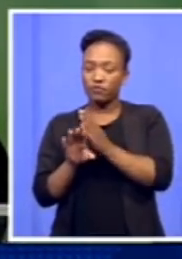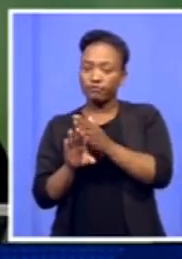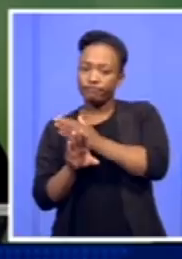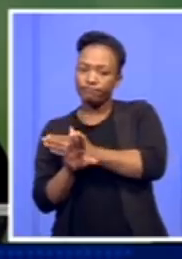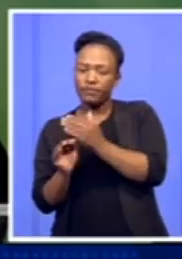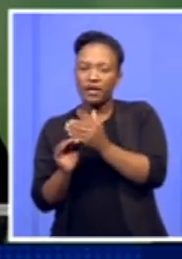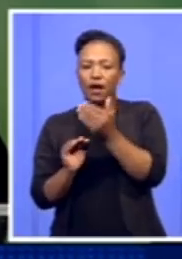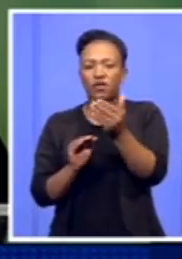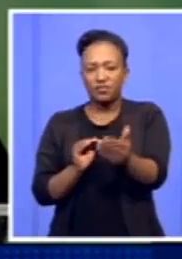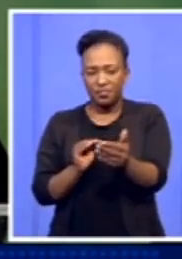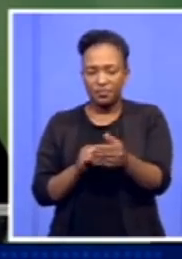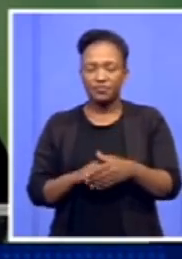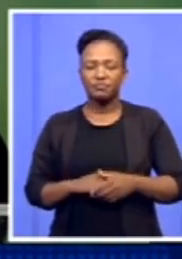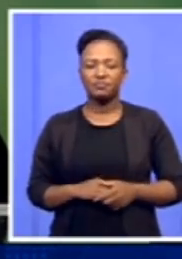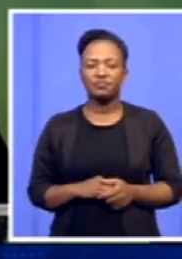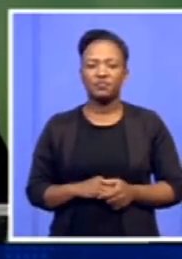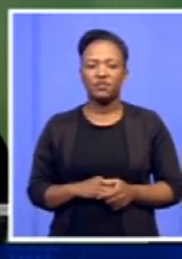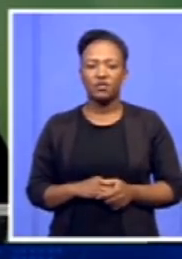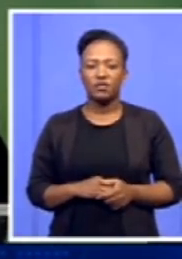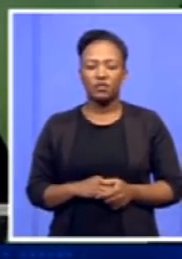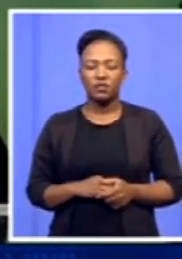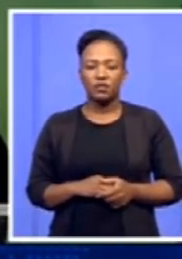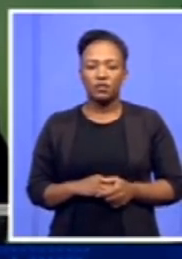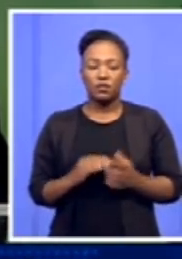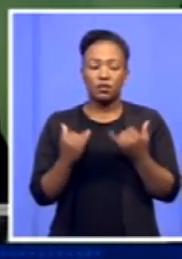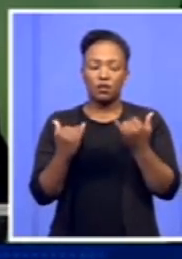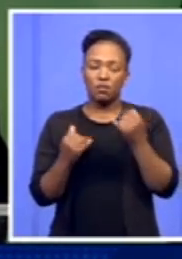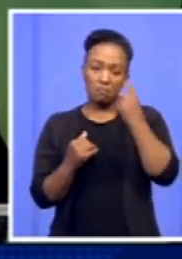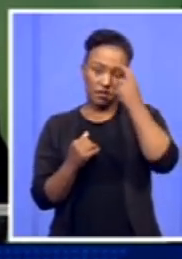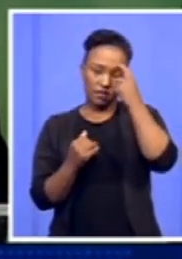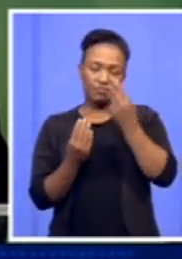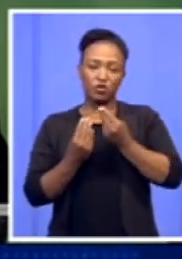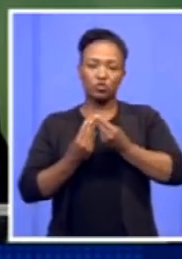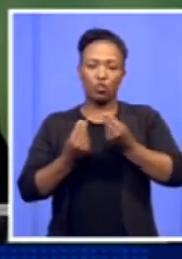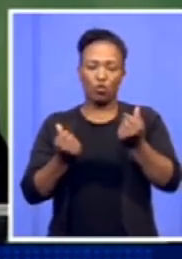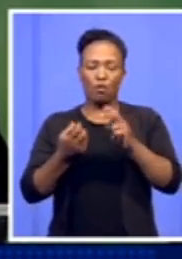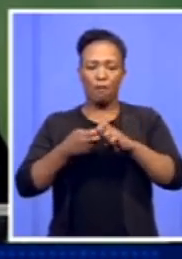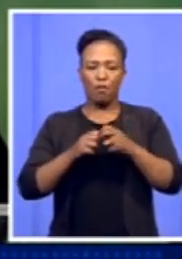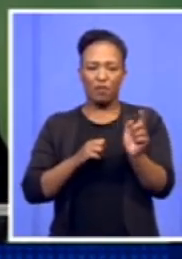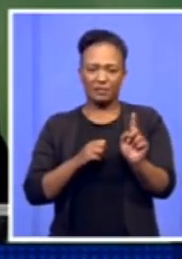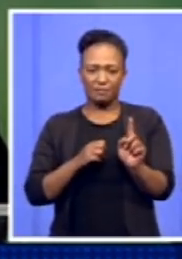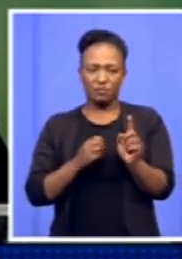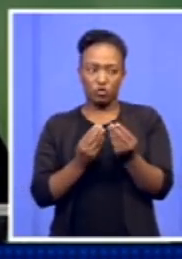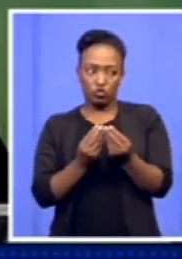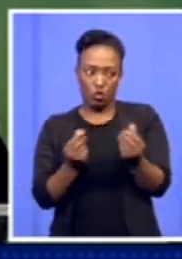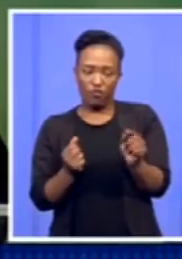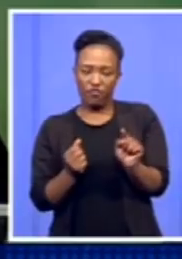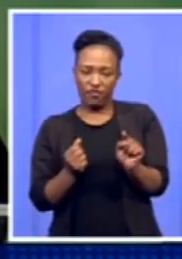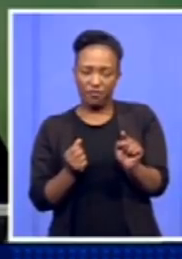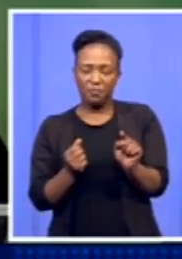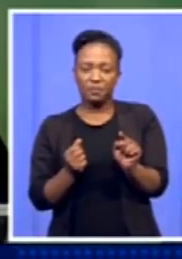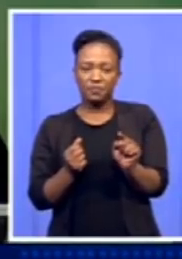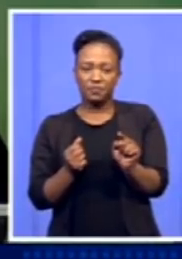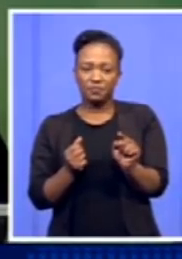Now, and I think that the solution to address these problems is